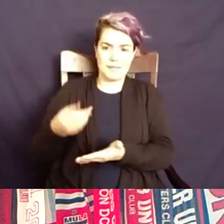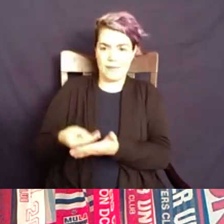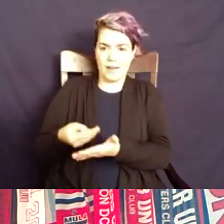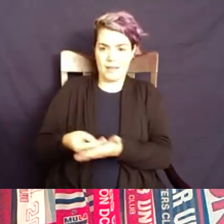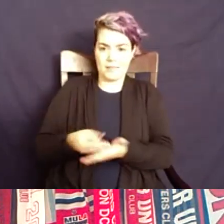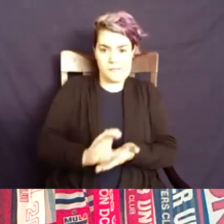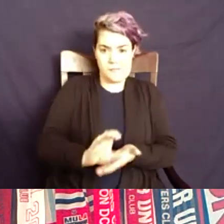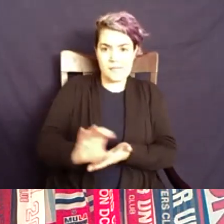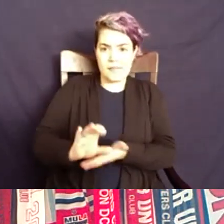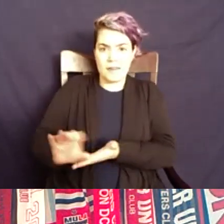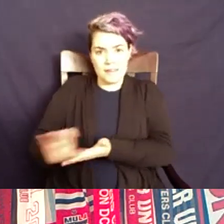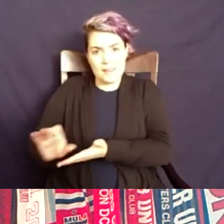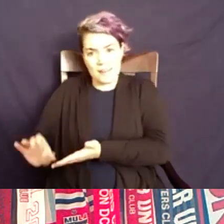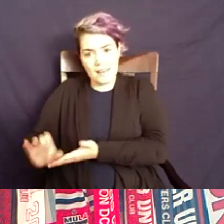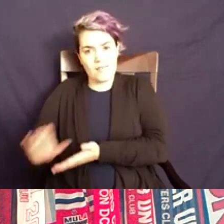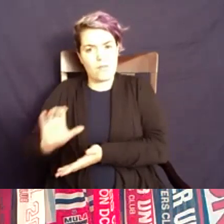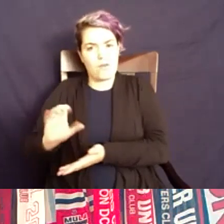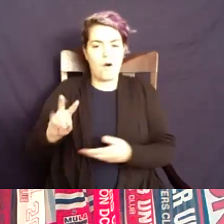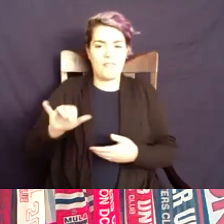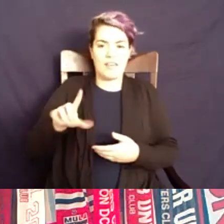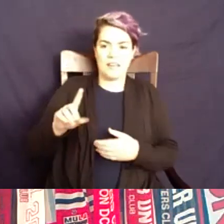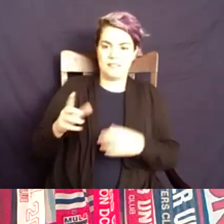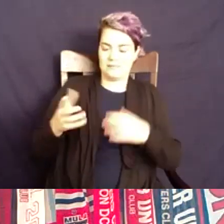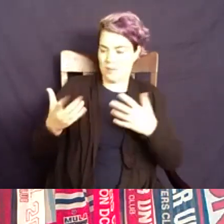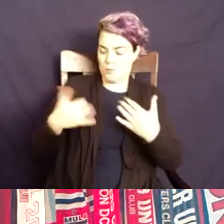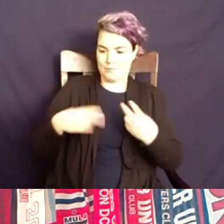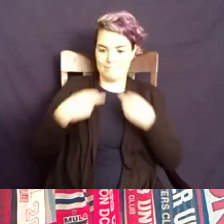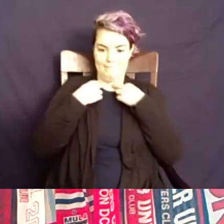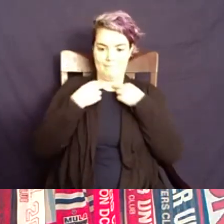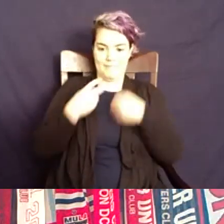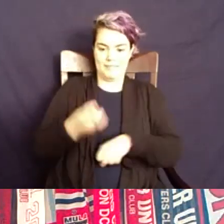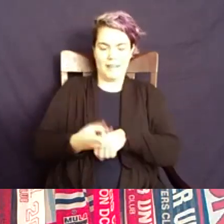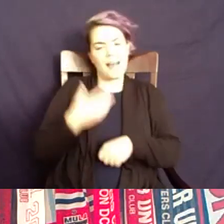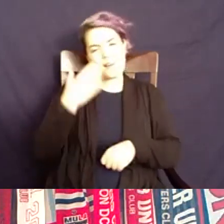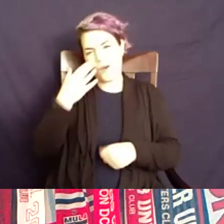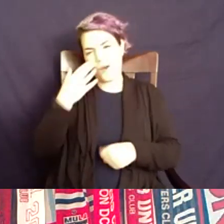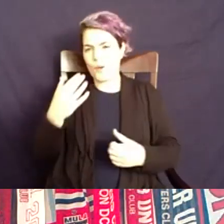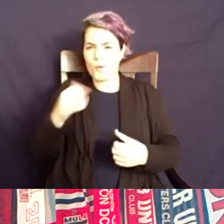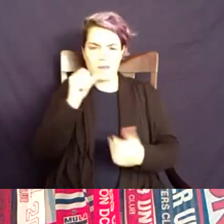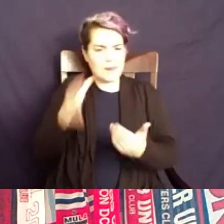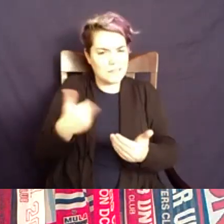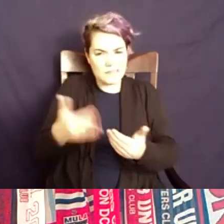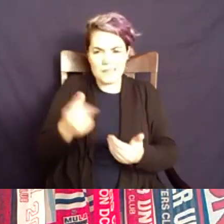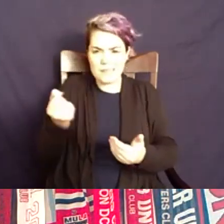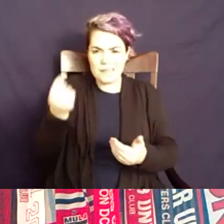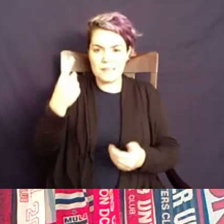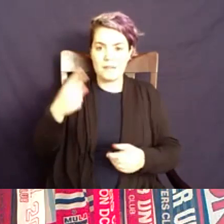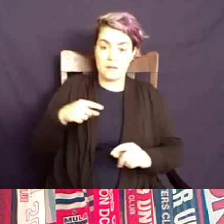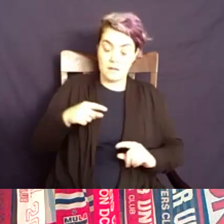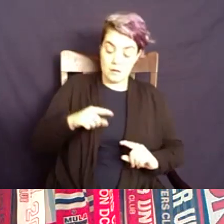on COVID. So, you know, yes, it is not the easiest time. But you know, you are serving